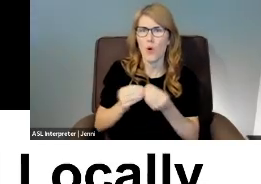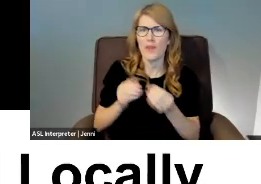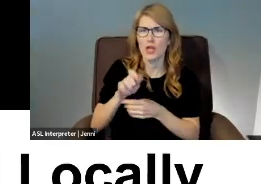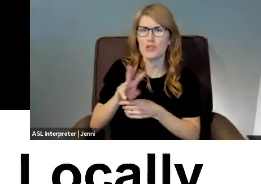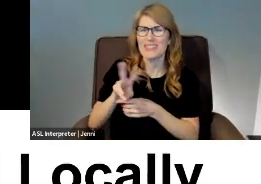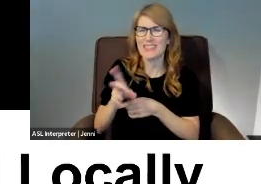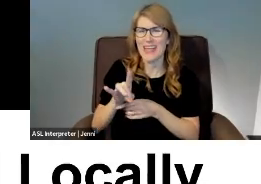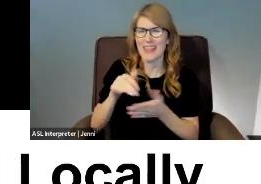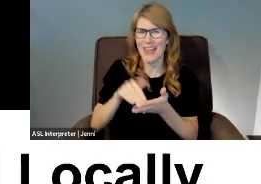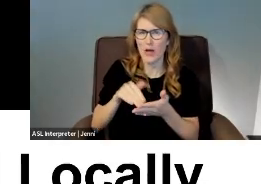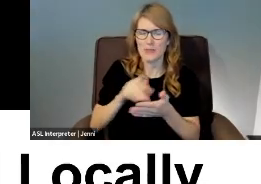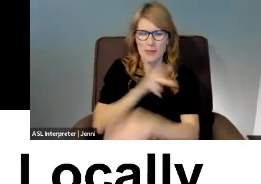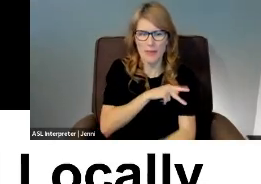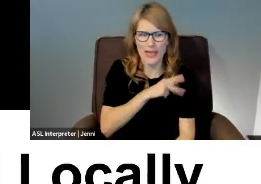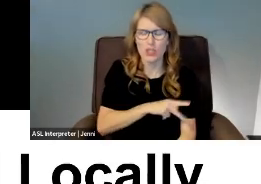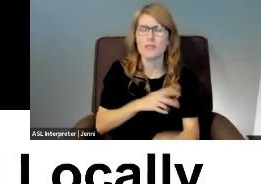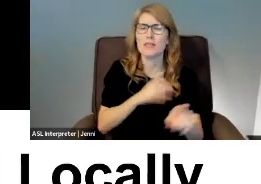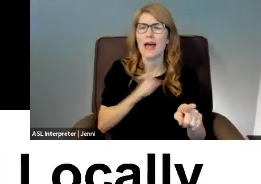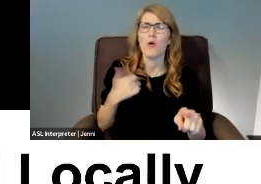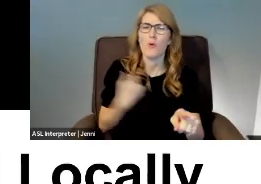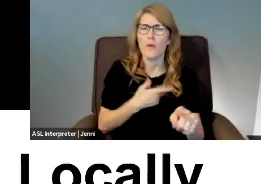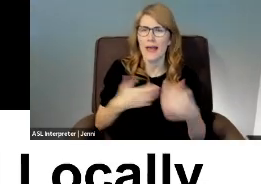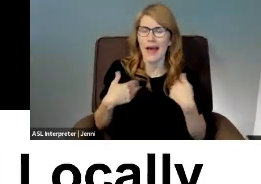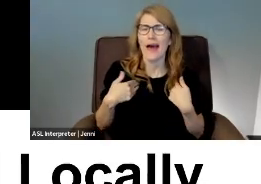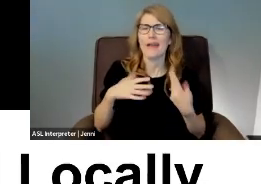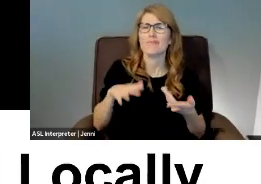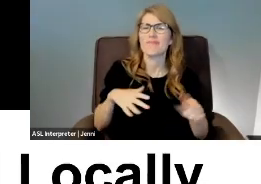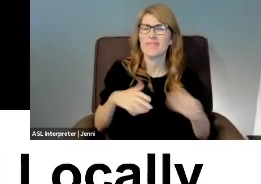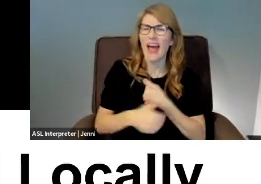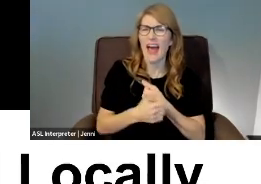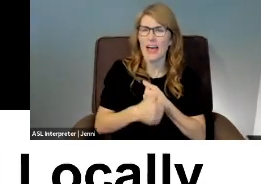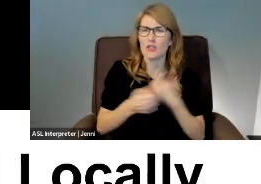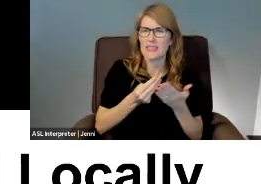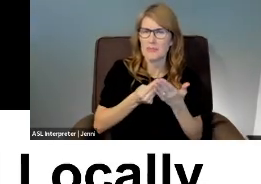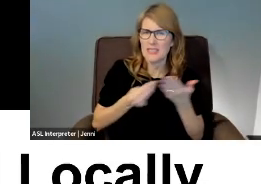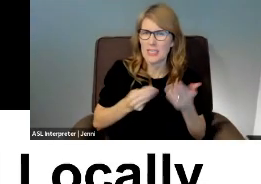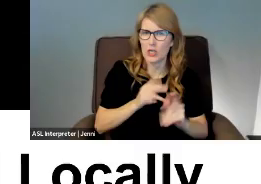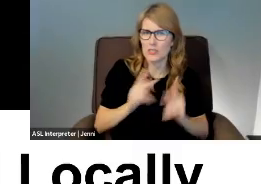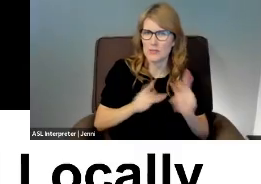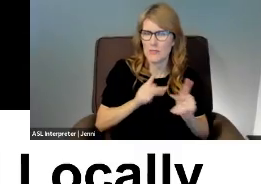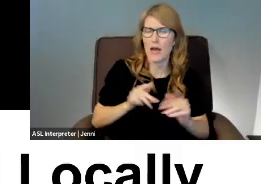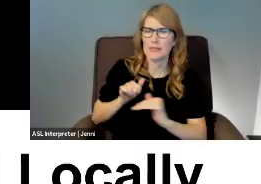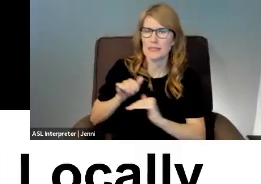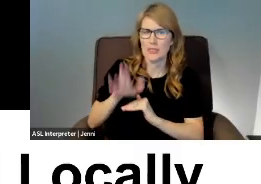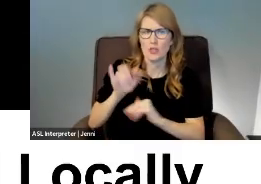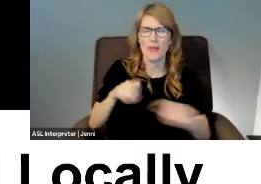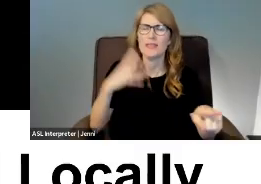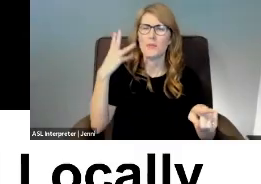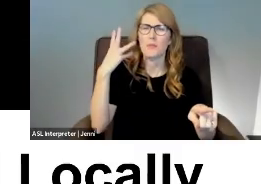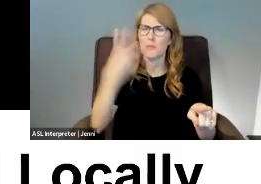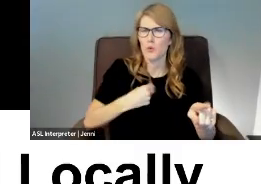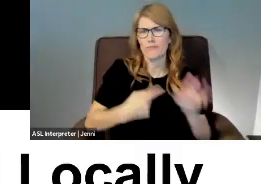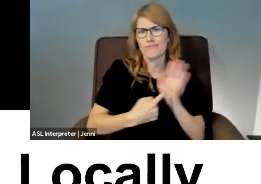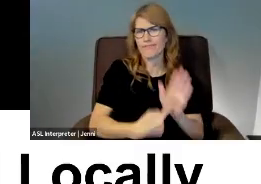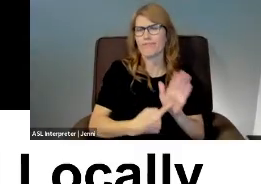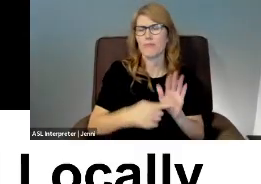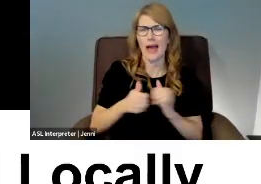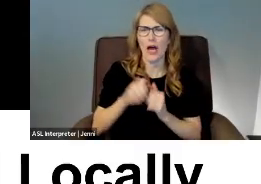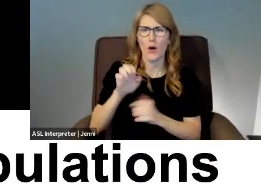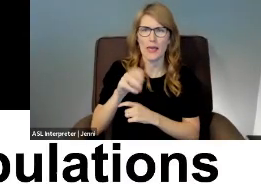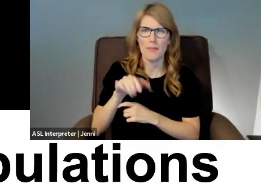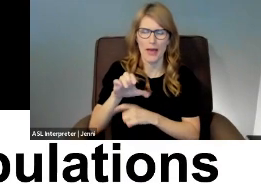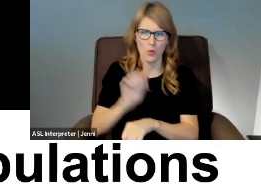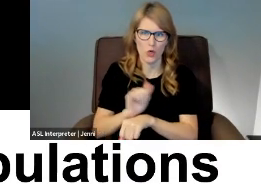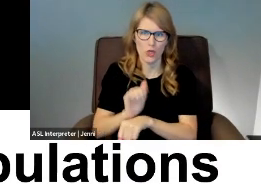and hazardous materials personnel were deployed. So that is a beautiful illustration of how EMAC works. Next slide,